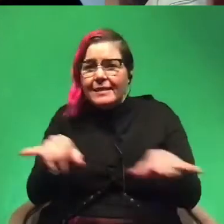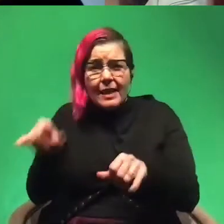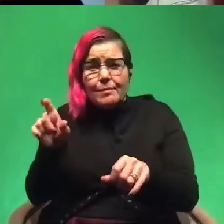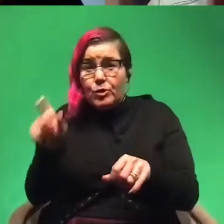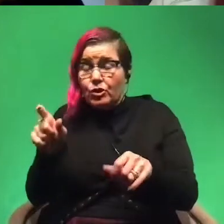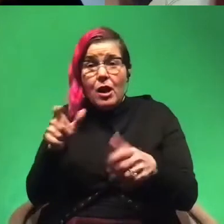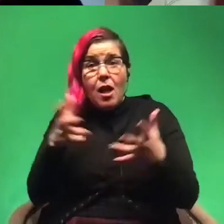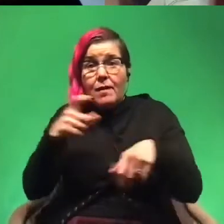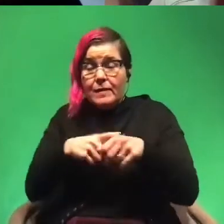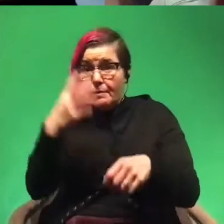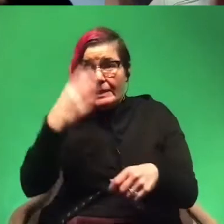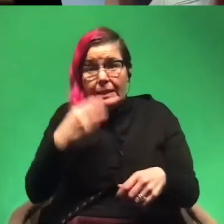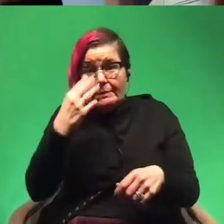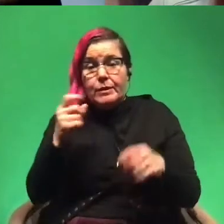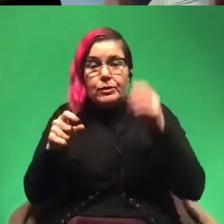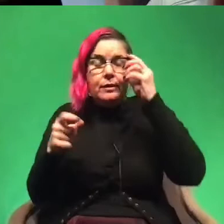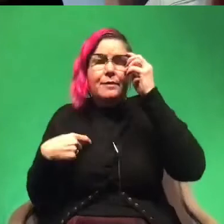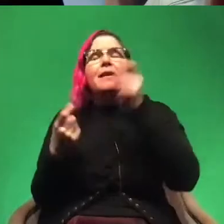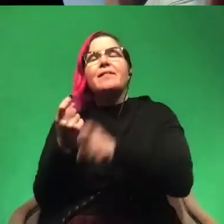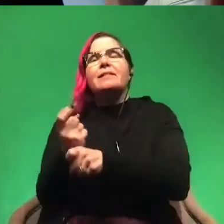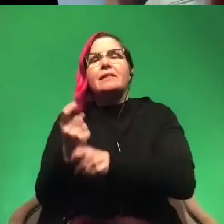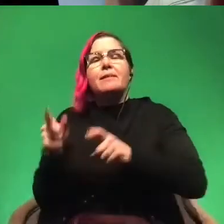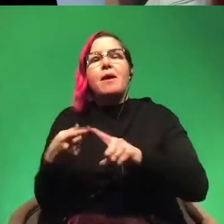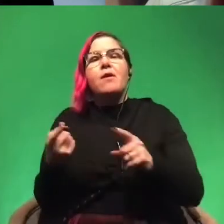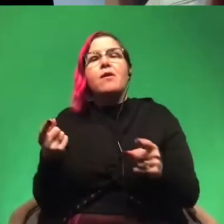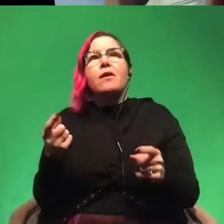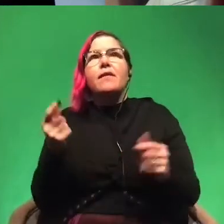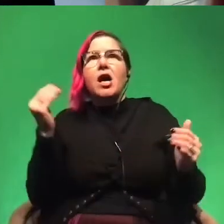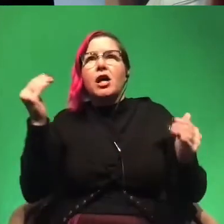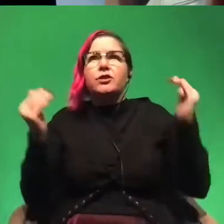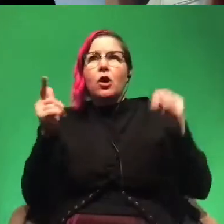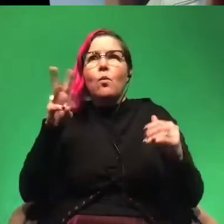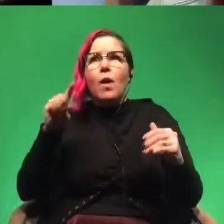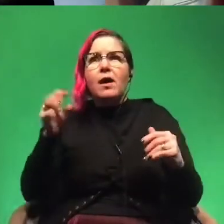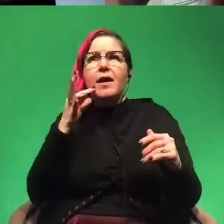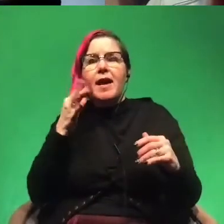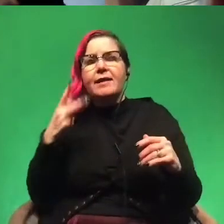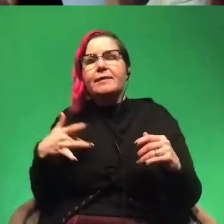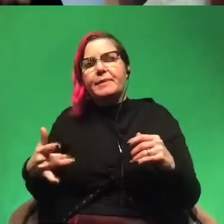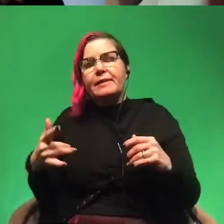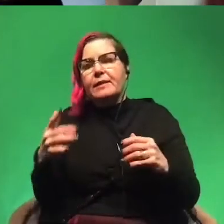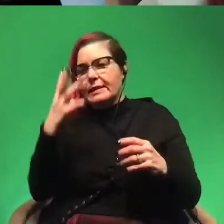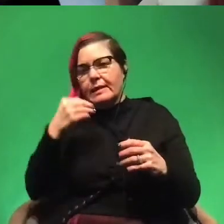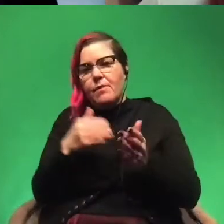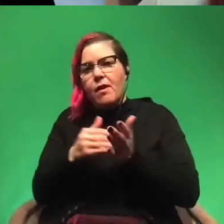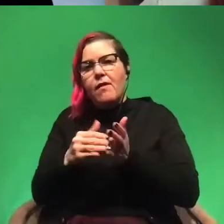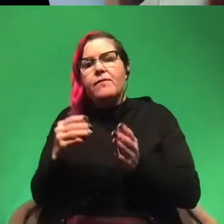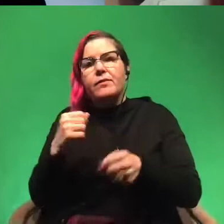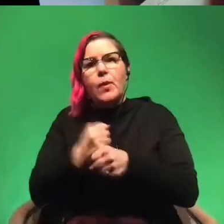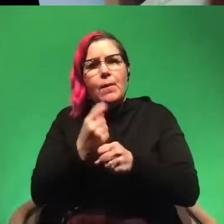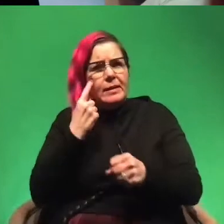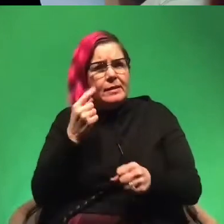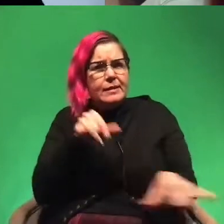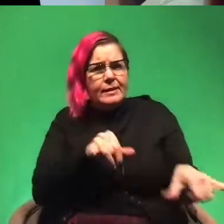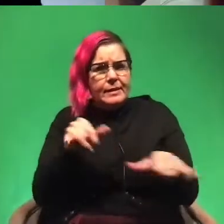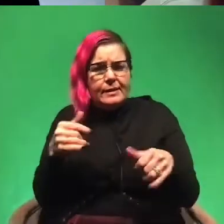of time sleeping. You know, we joke about how much like adult wildcats sleep. you know, so obviously it makes sense that the little ones would also need that